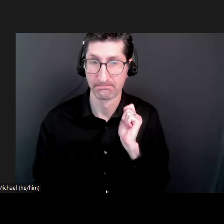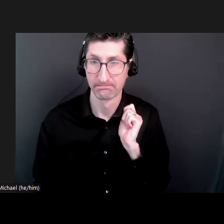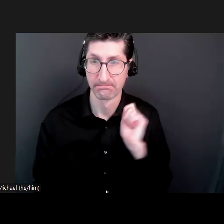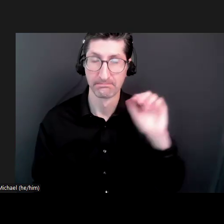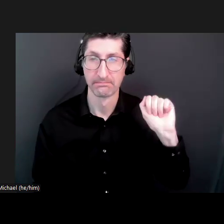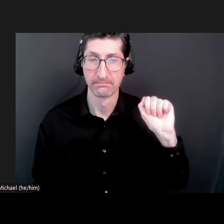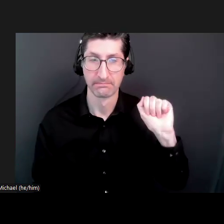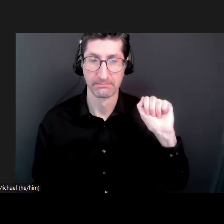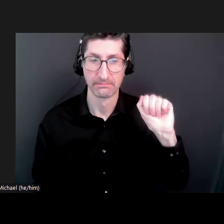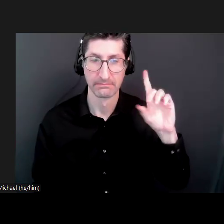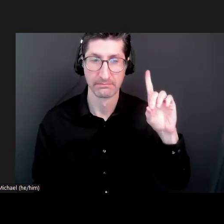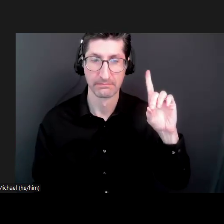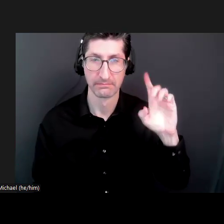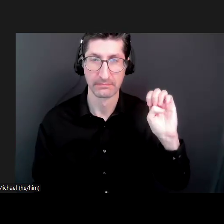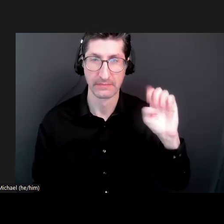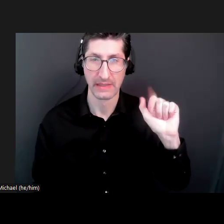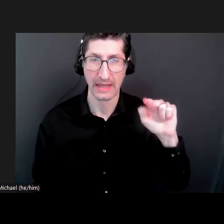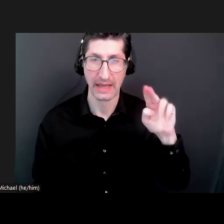Madeline Fraser Cook.